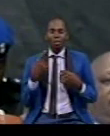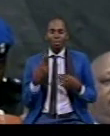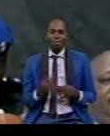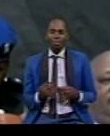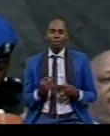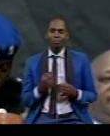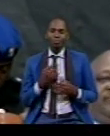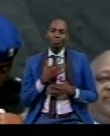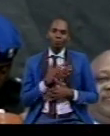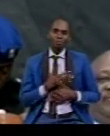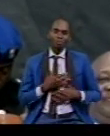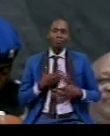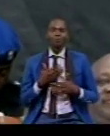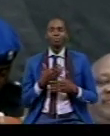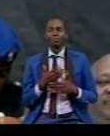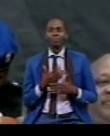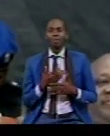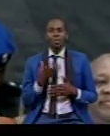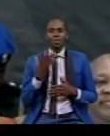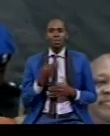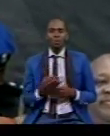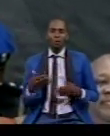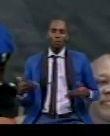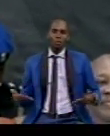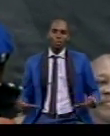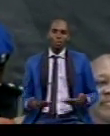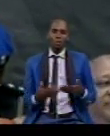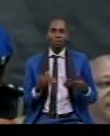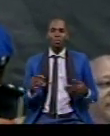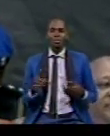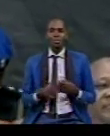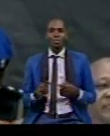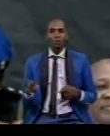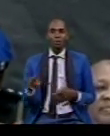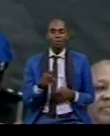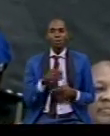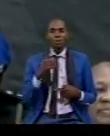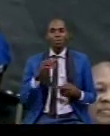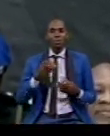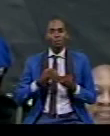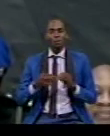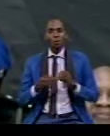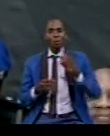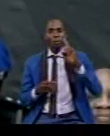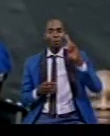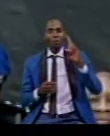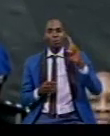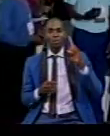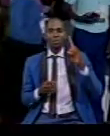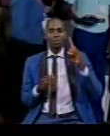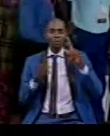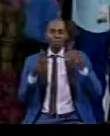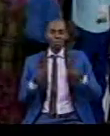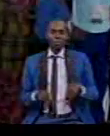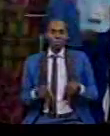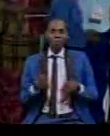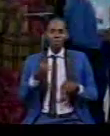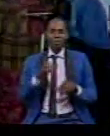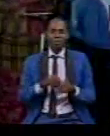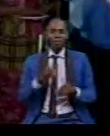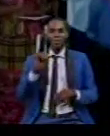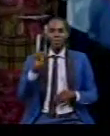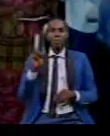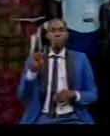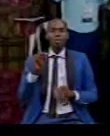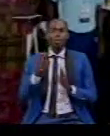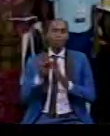the reviving Redeemer. He revives us. He makes us come alive. He drives